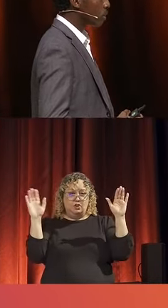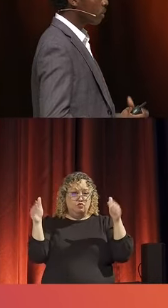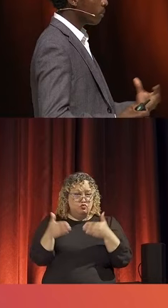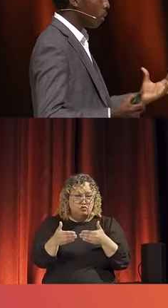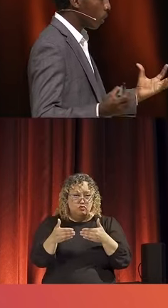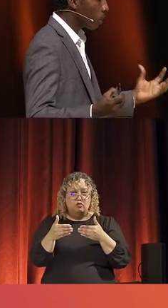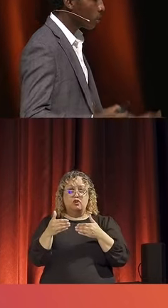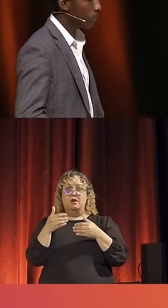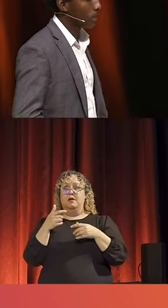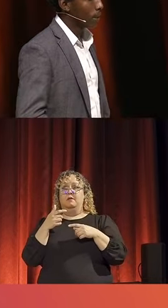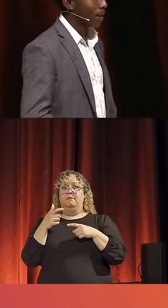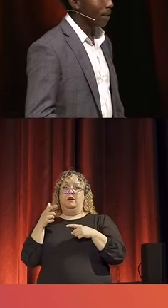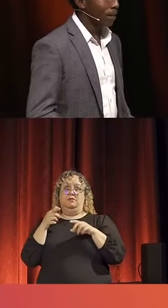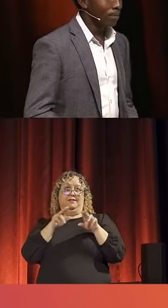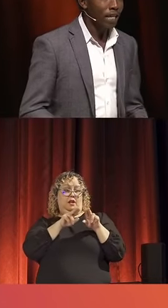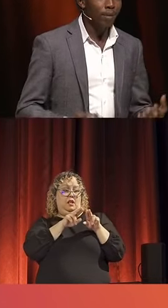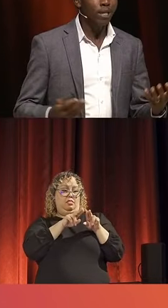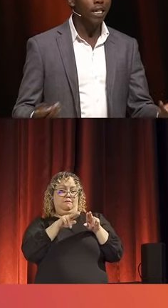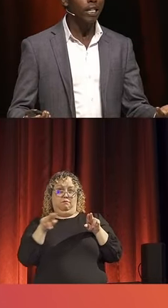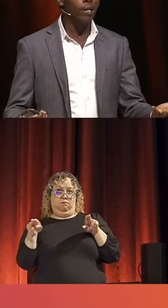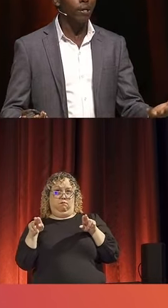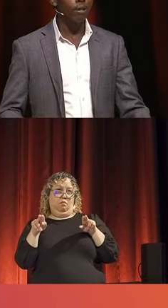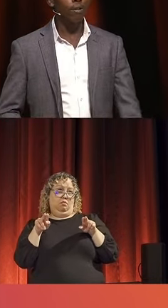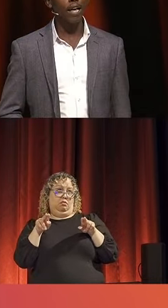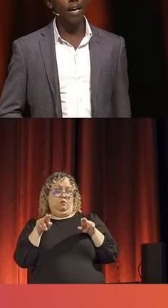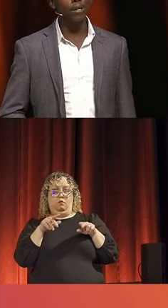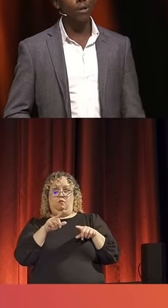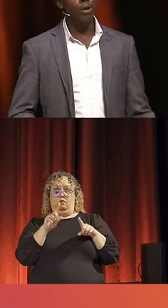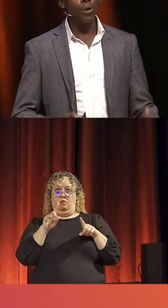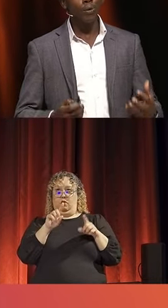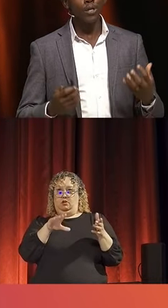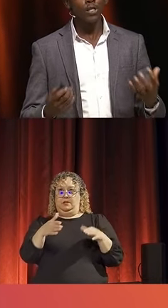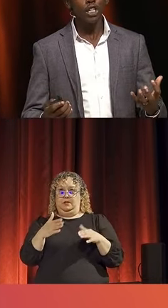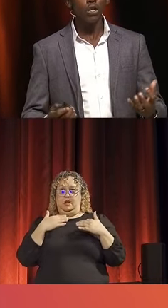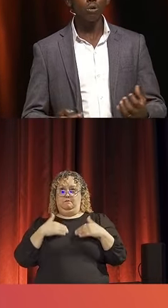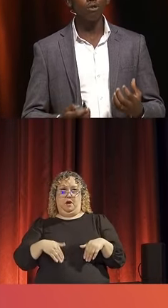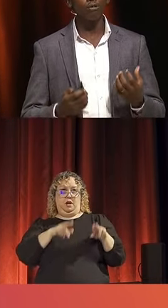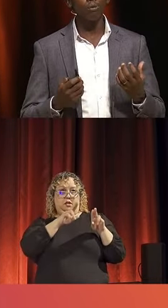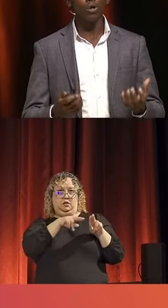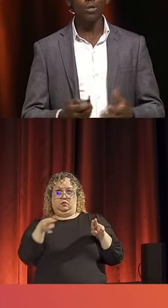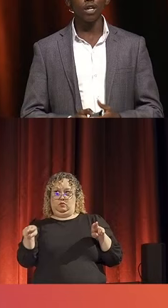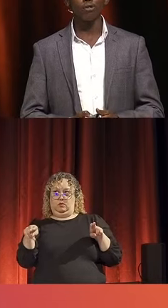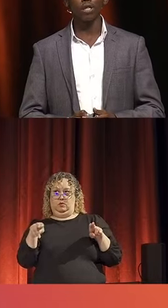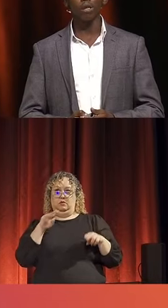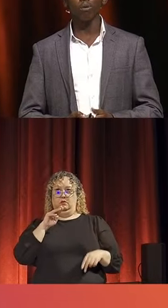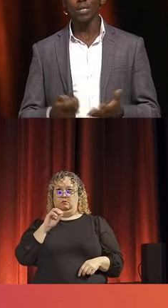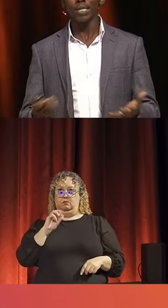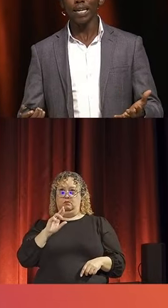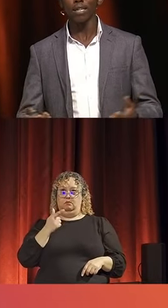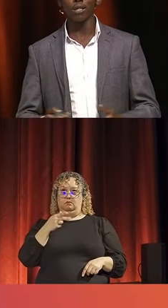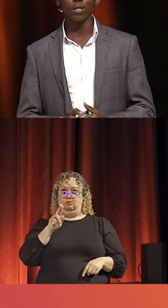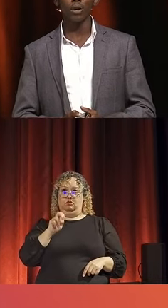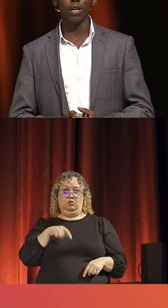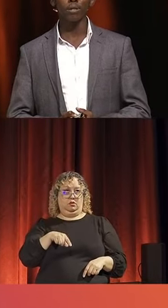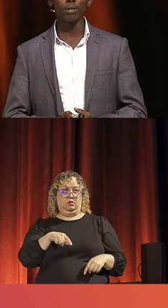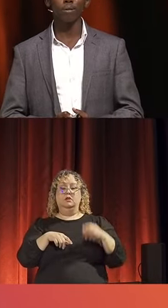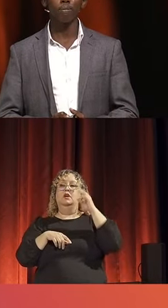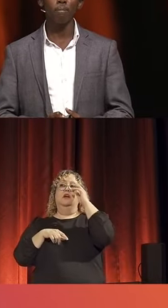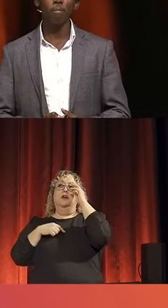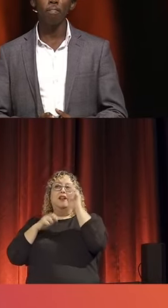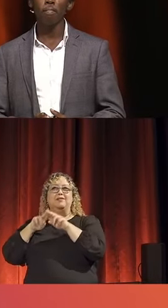end of a morgue, it became clear that this issue of road safety was deadly